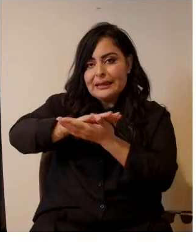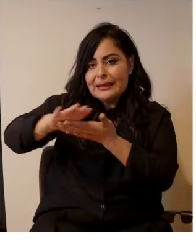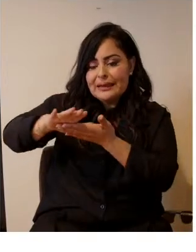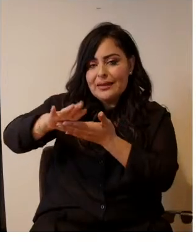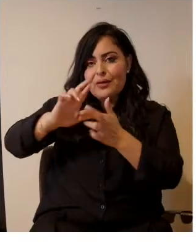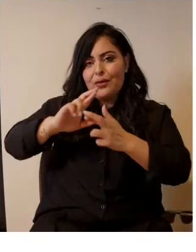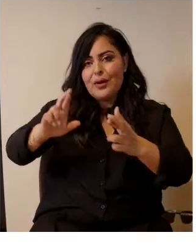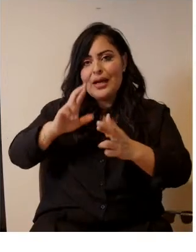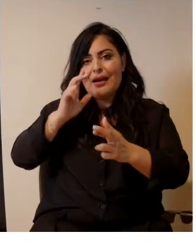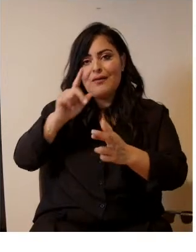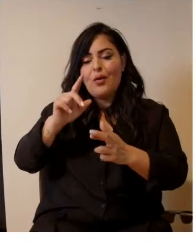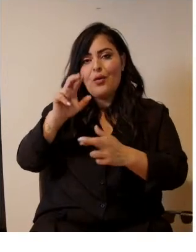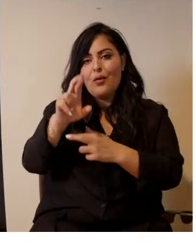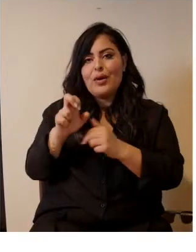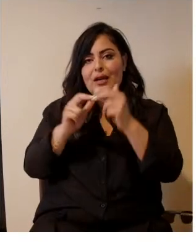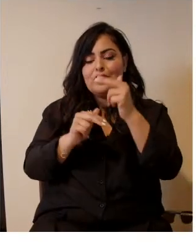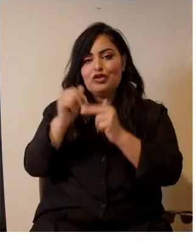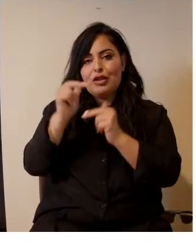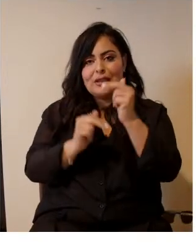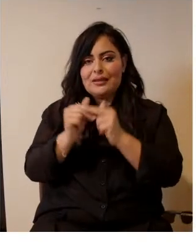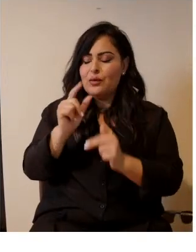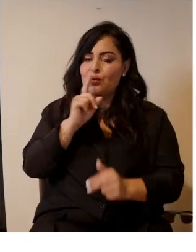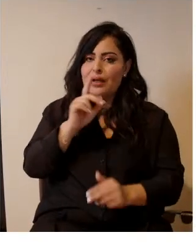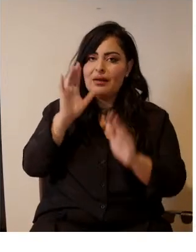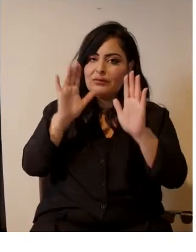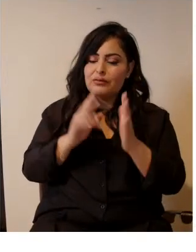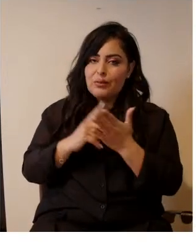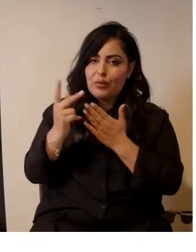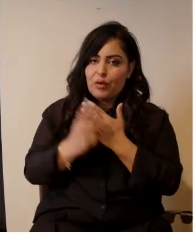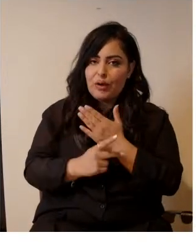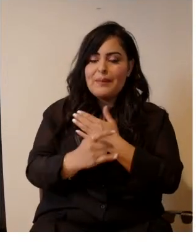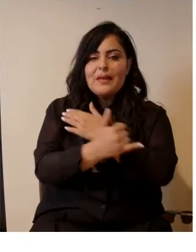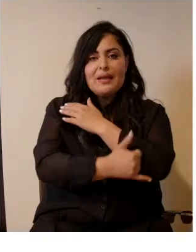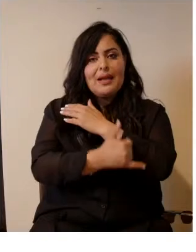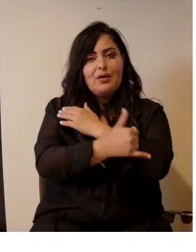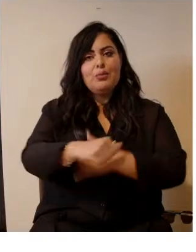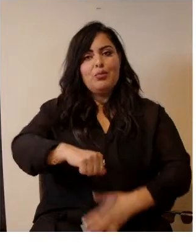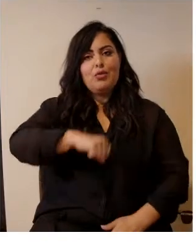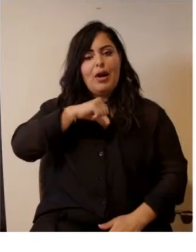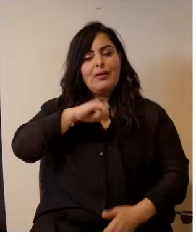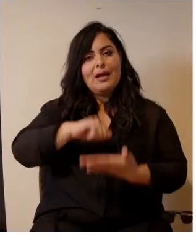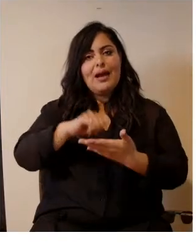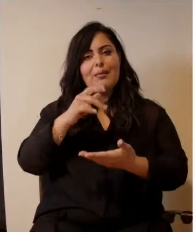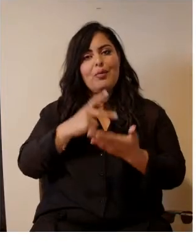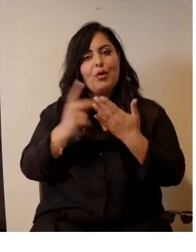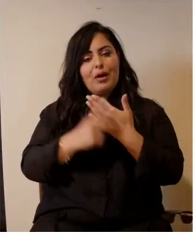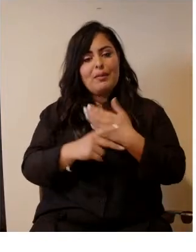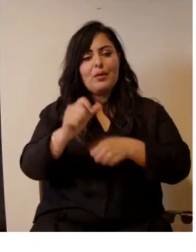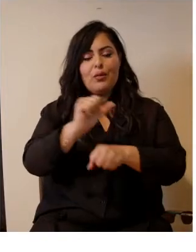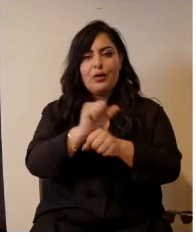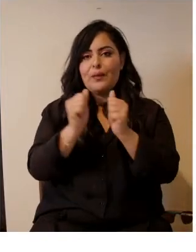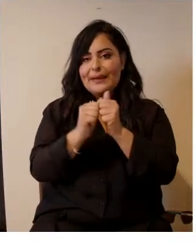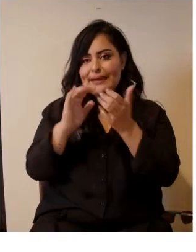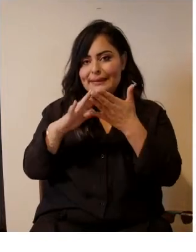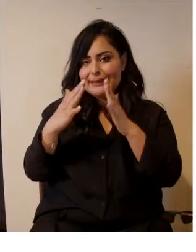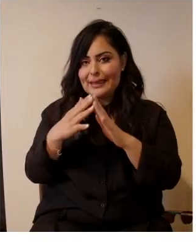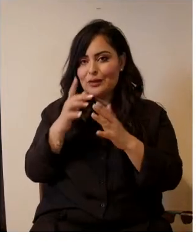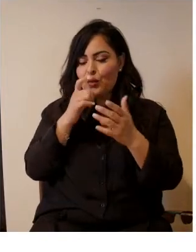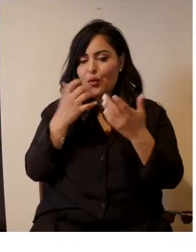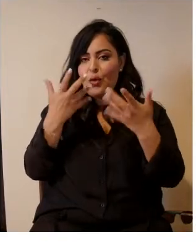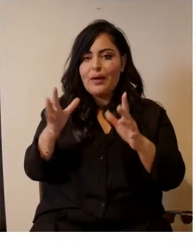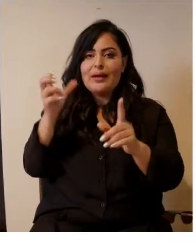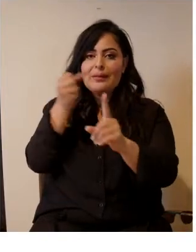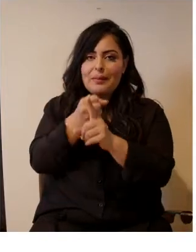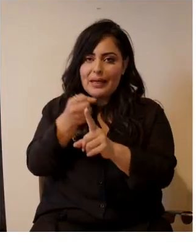that it's ready for reconstruction. It's a good program, and it's one that the county's proud to work with the cities that have been impacted